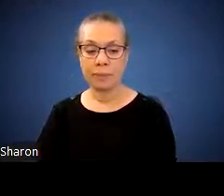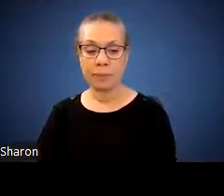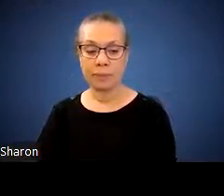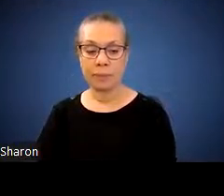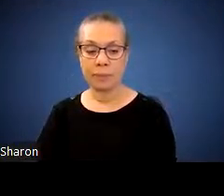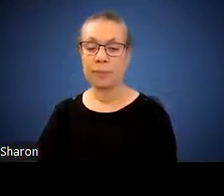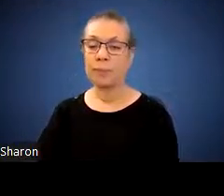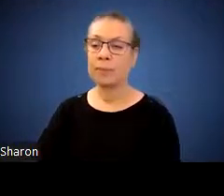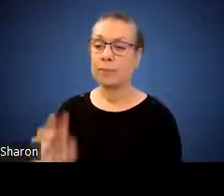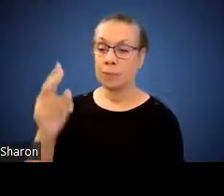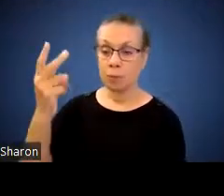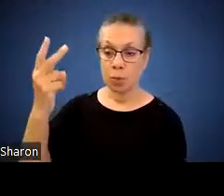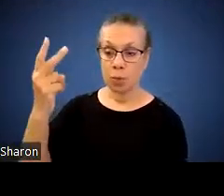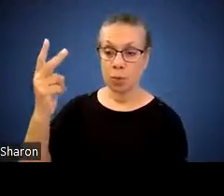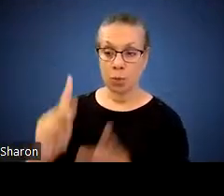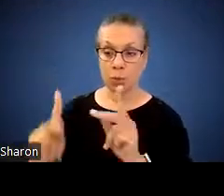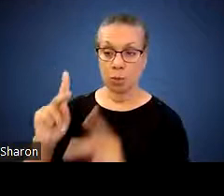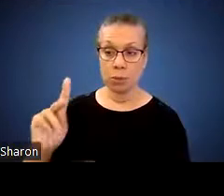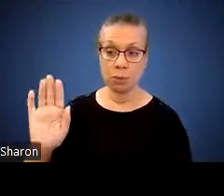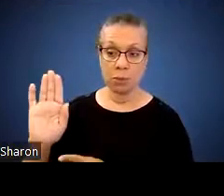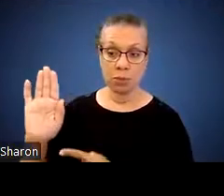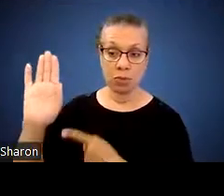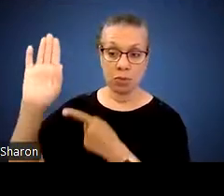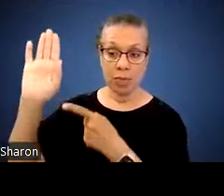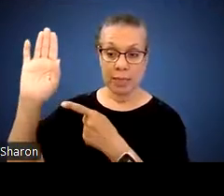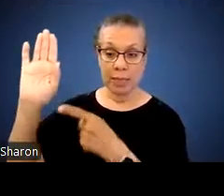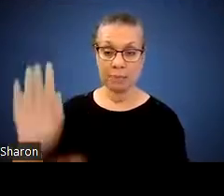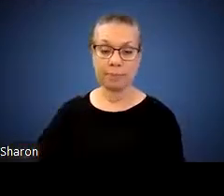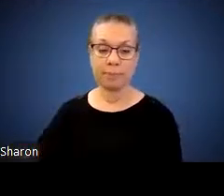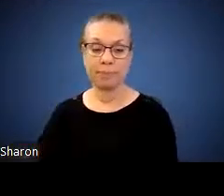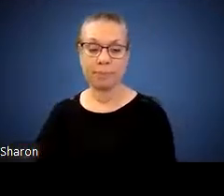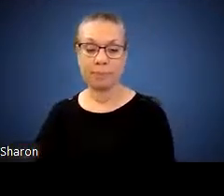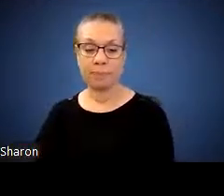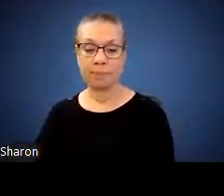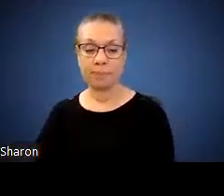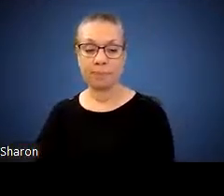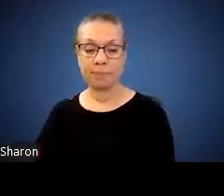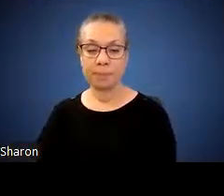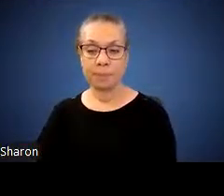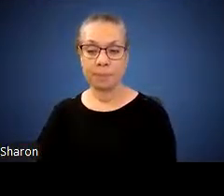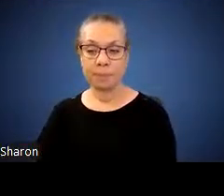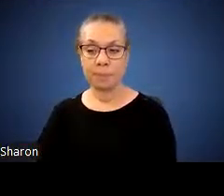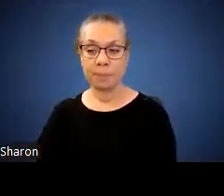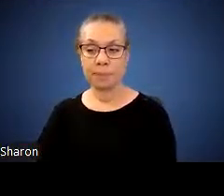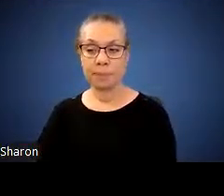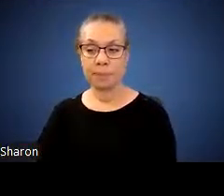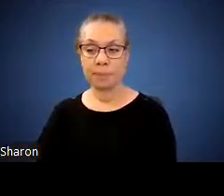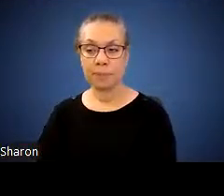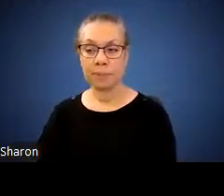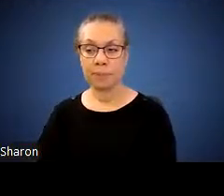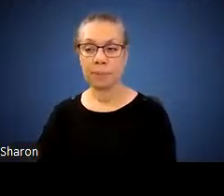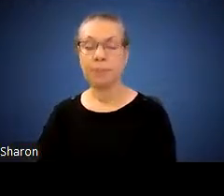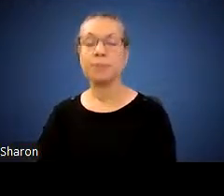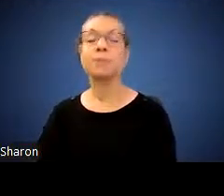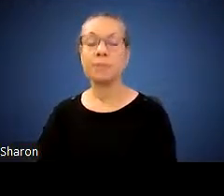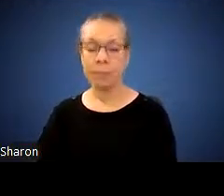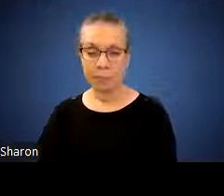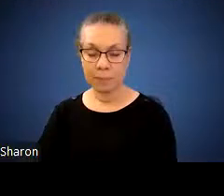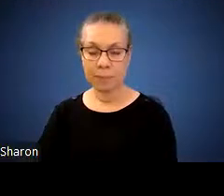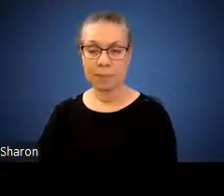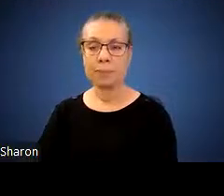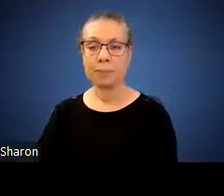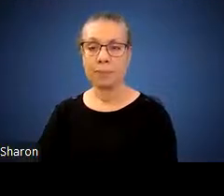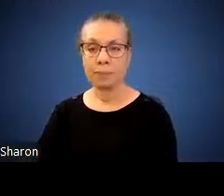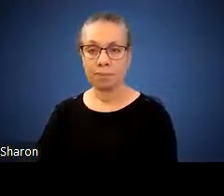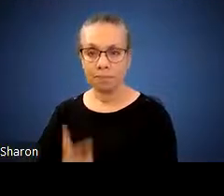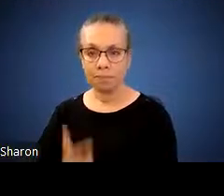Stephanie, we do have two members of the audience with their hands raised. Okay, so hold on, I don't